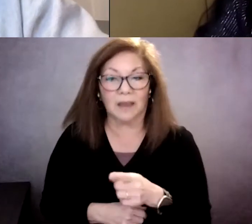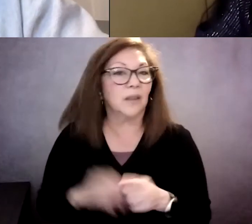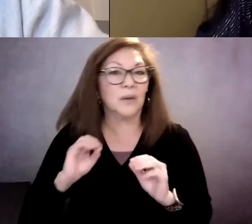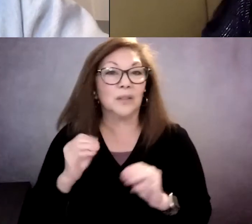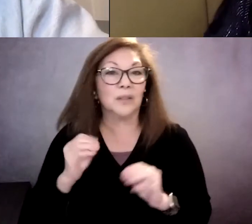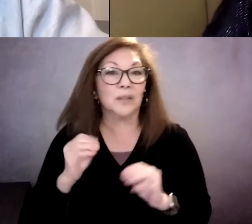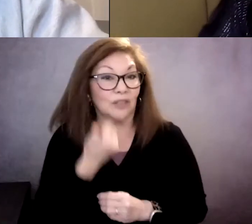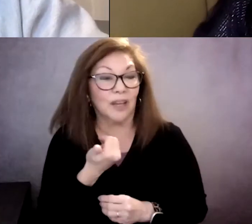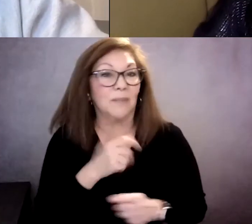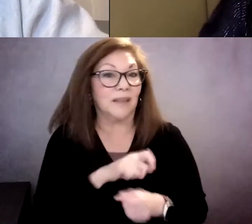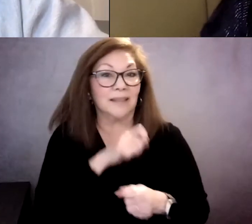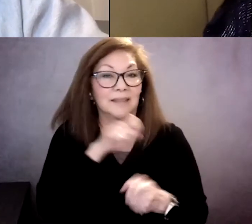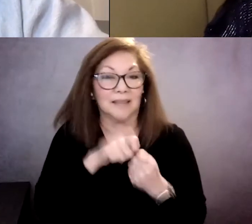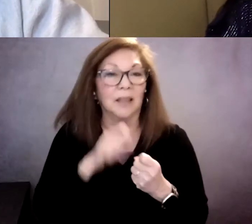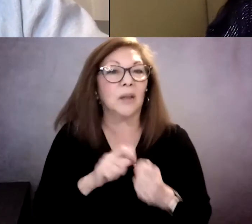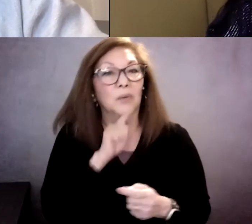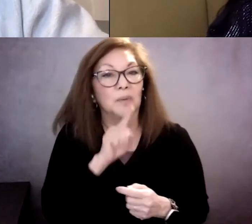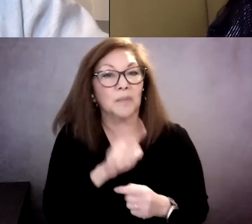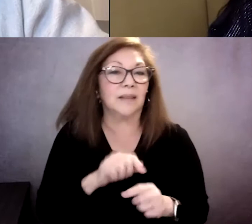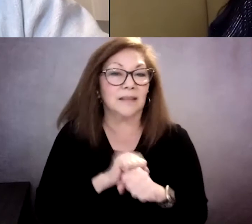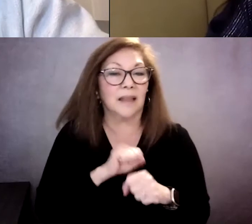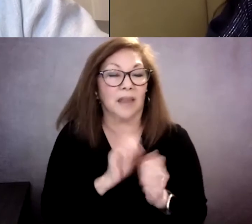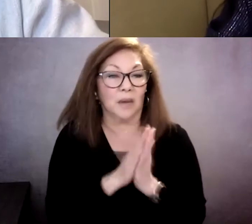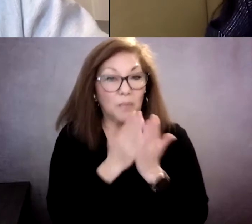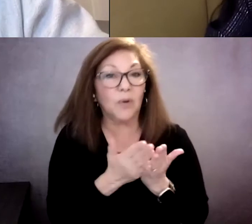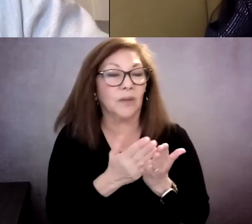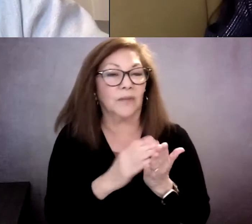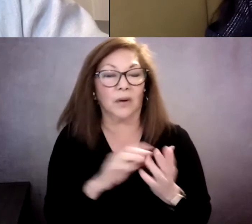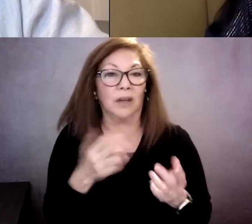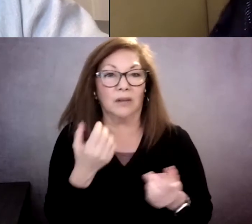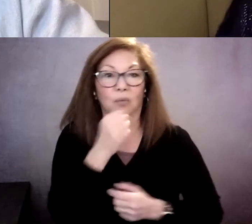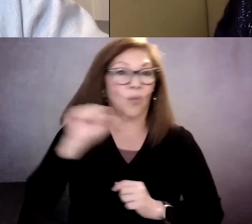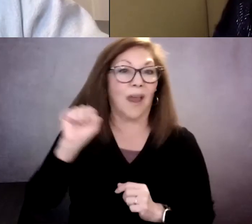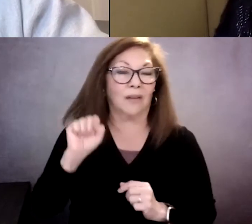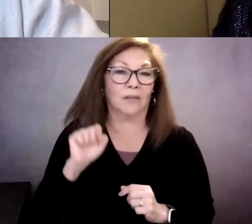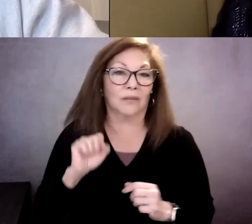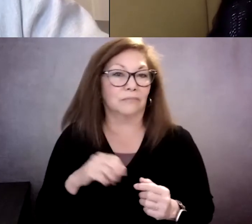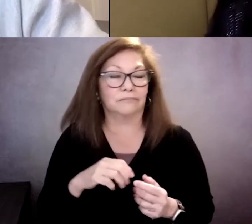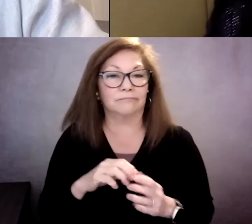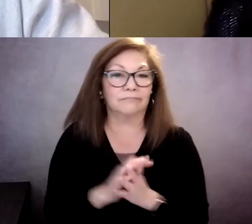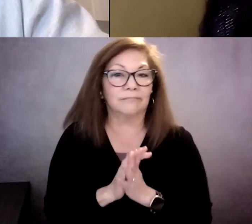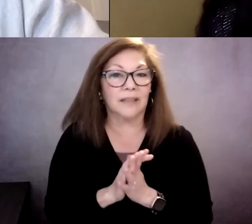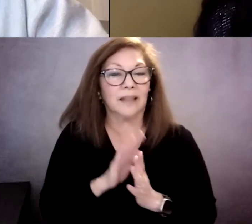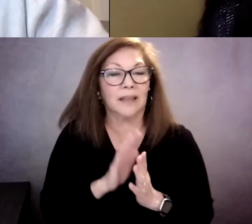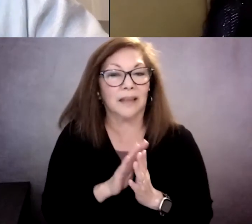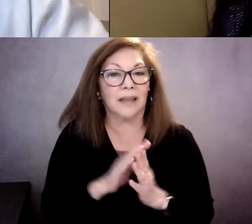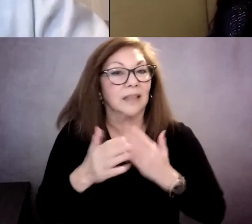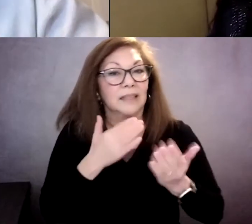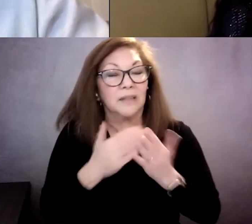which truly makes that text radical in its context. Because even